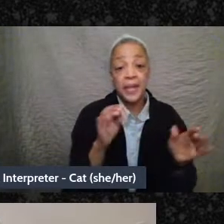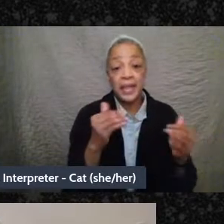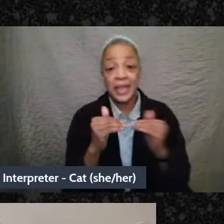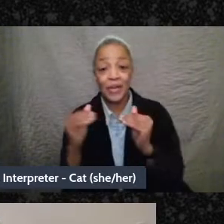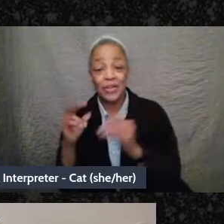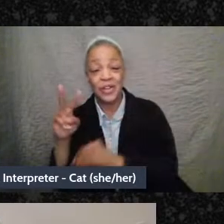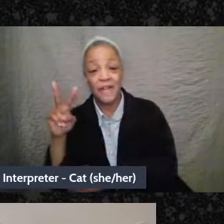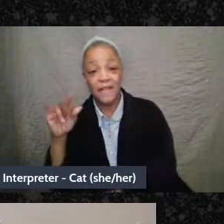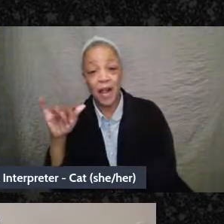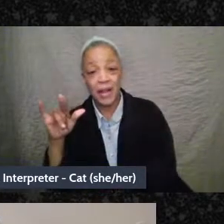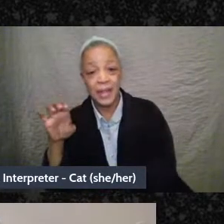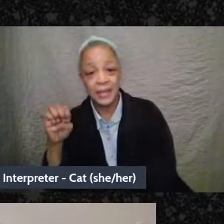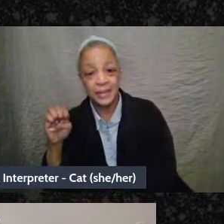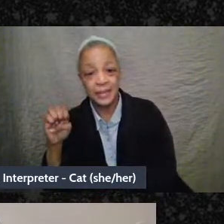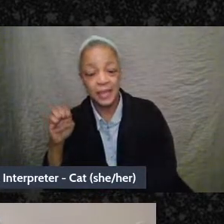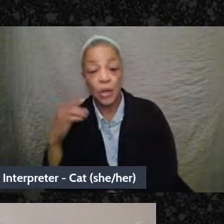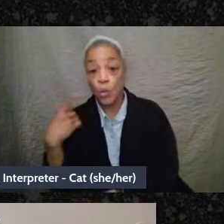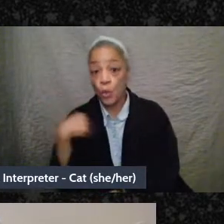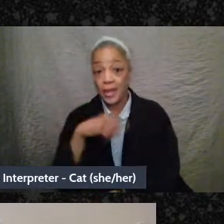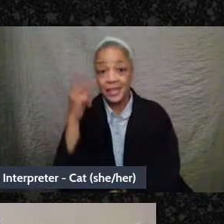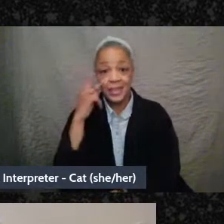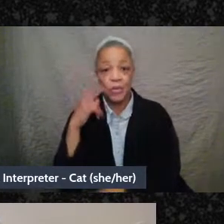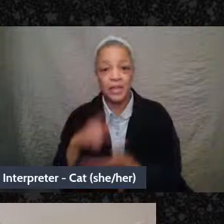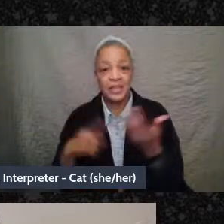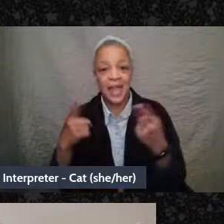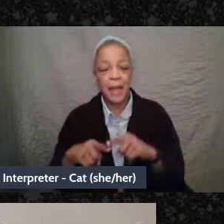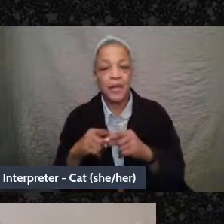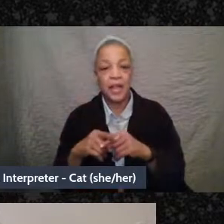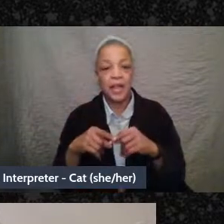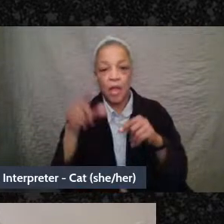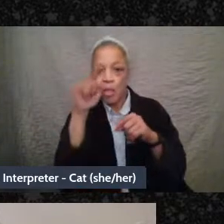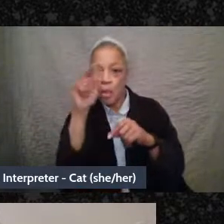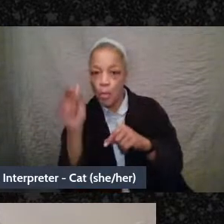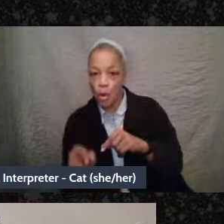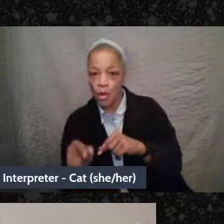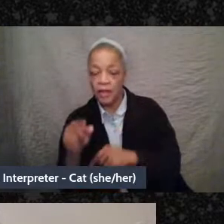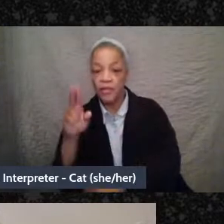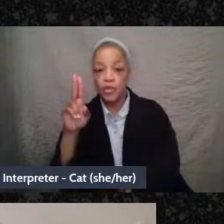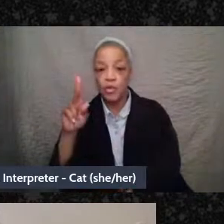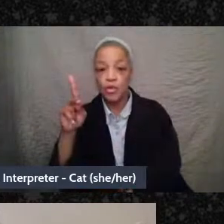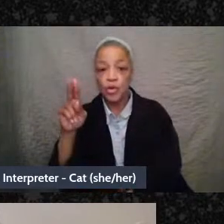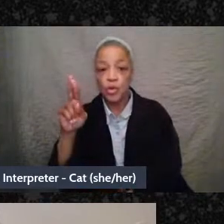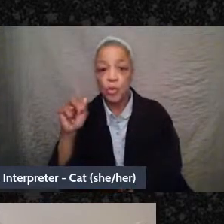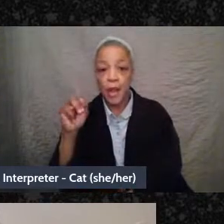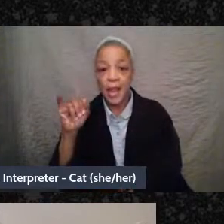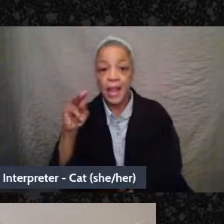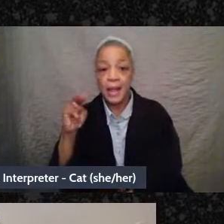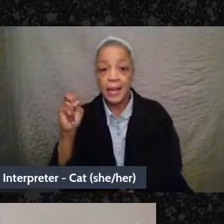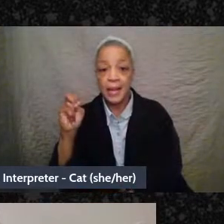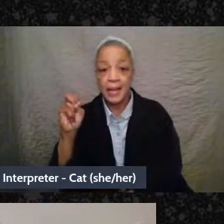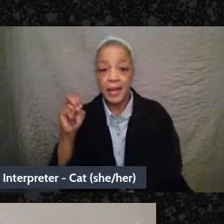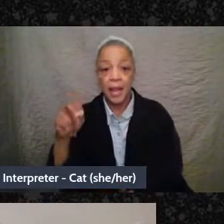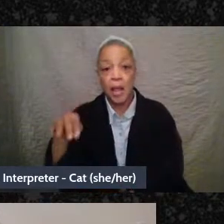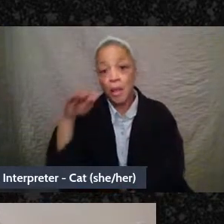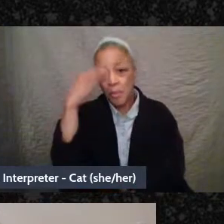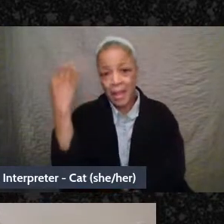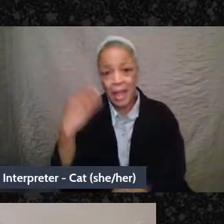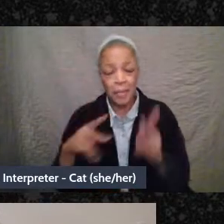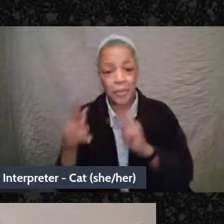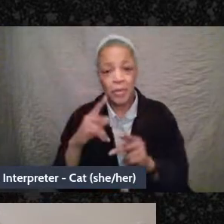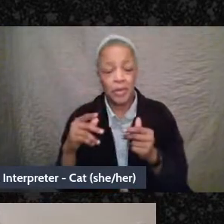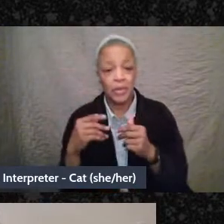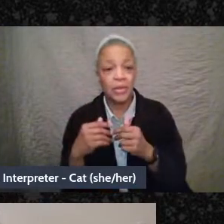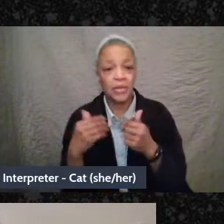in the Ukraine, the violence that's being, visited on Black people trying to cross the border to escape war is not seen